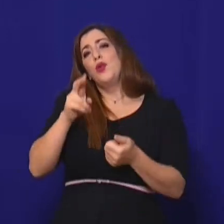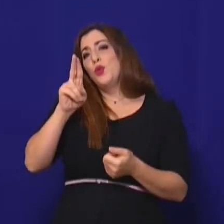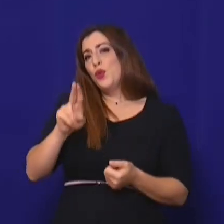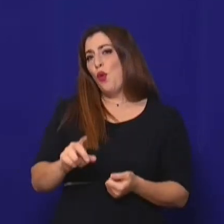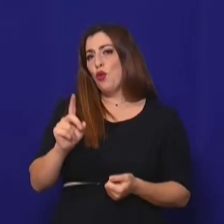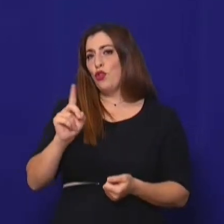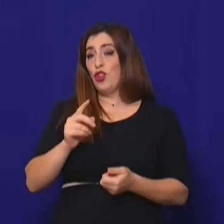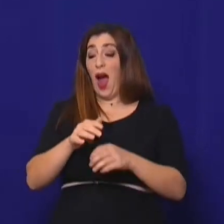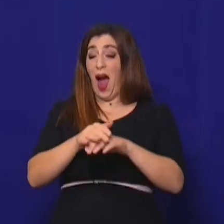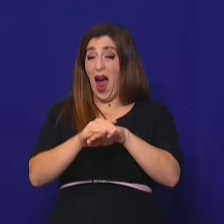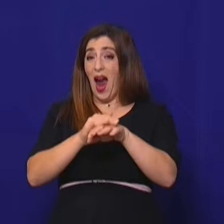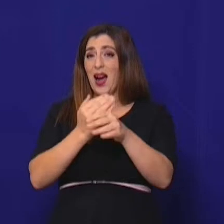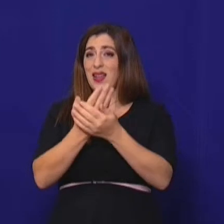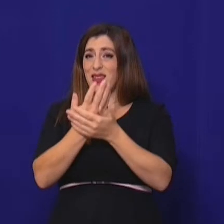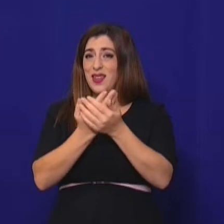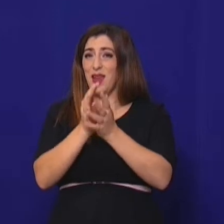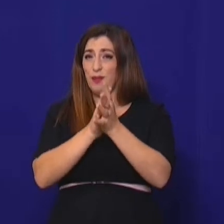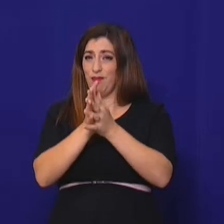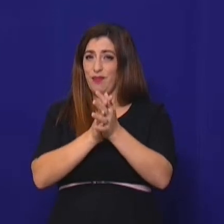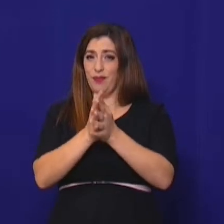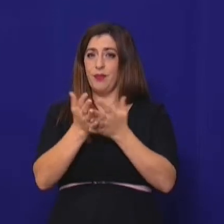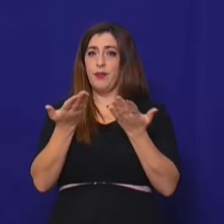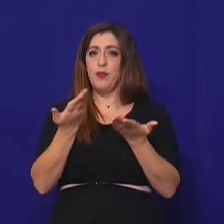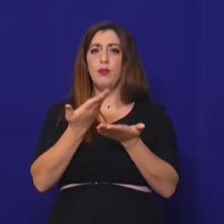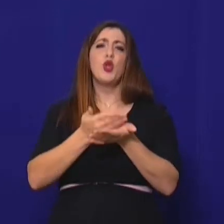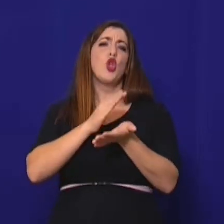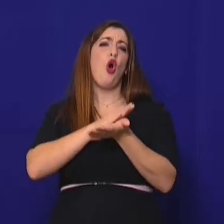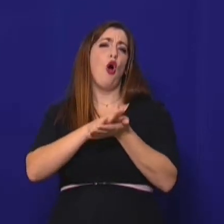ħafna li aħna naraw ukoll li